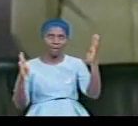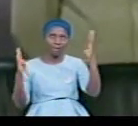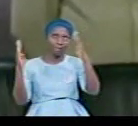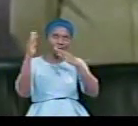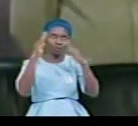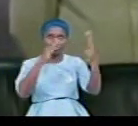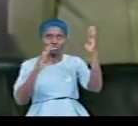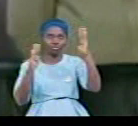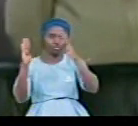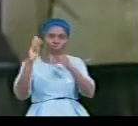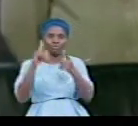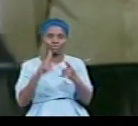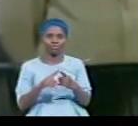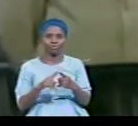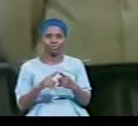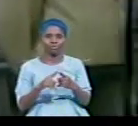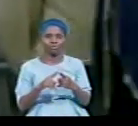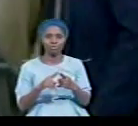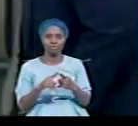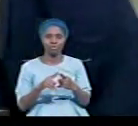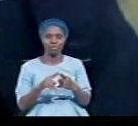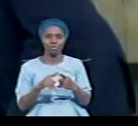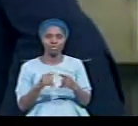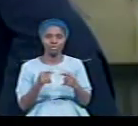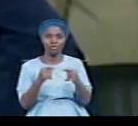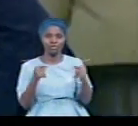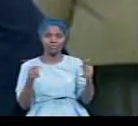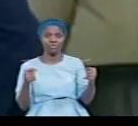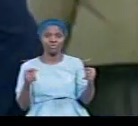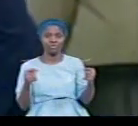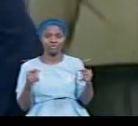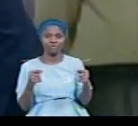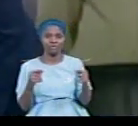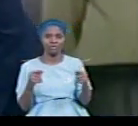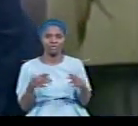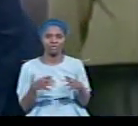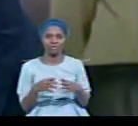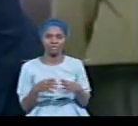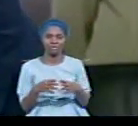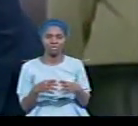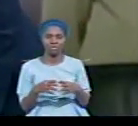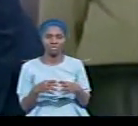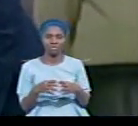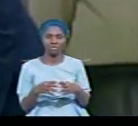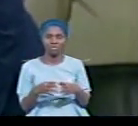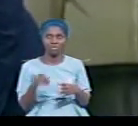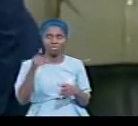God gave him the power and he succeeded. All the apostles.